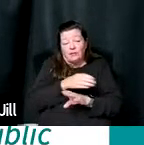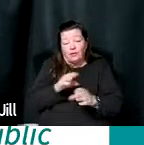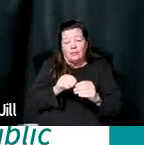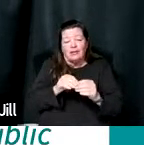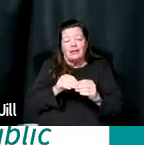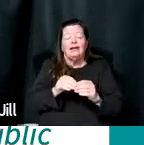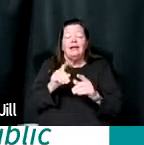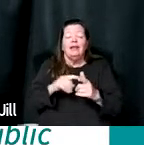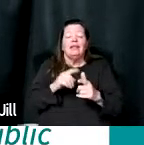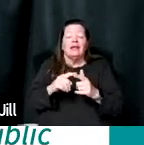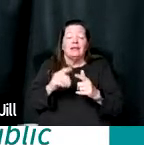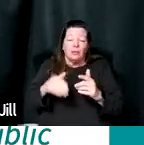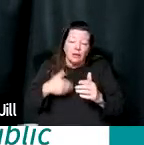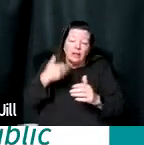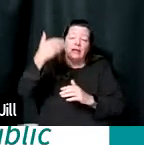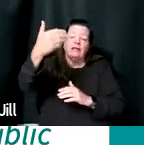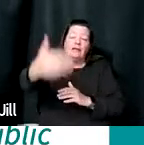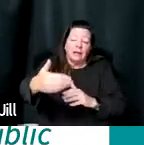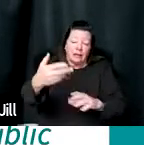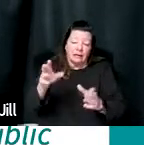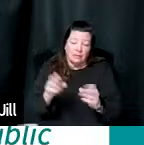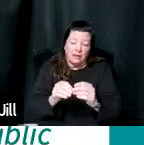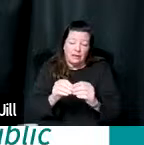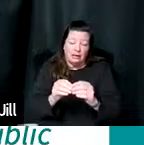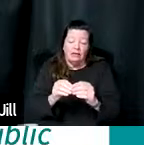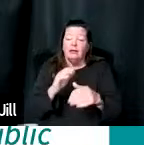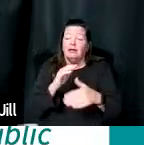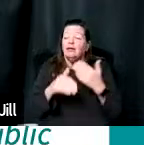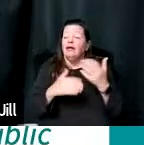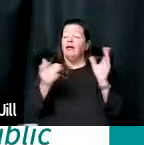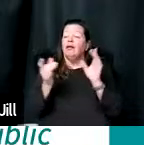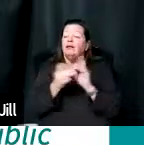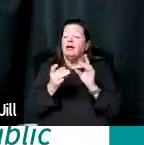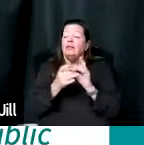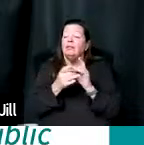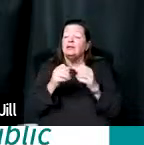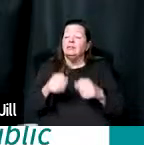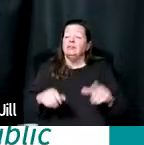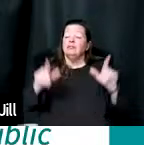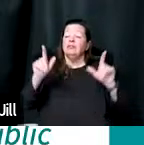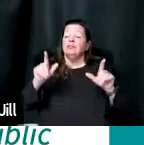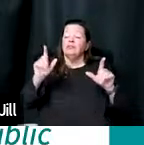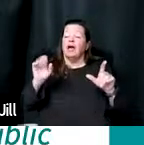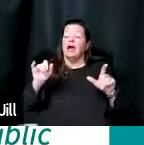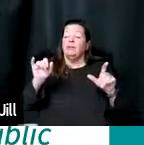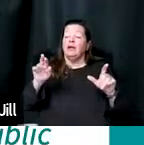in advance of their next meeting. All comments are posted on the IBR website.